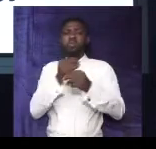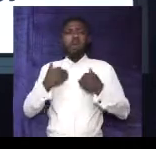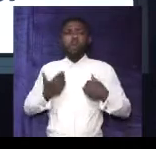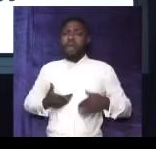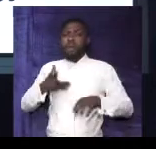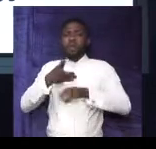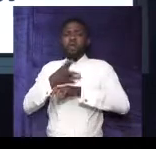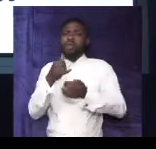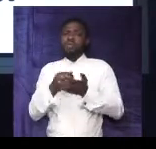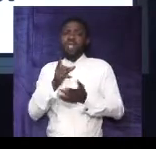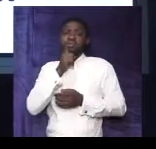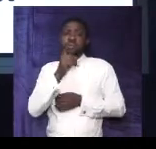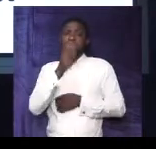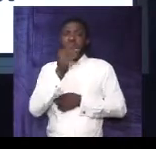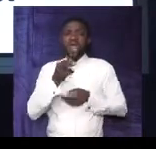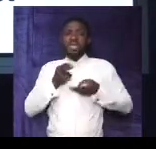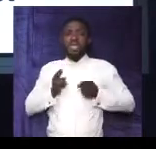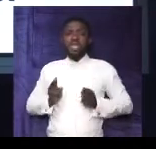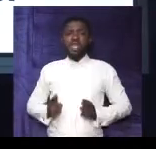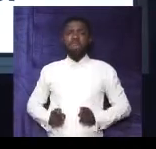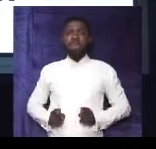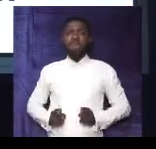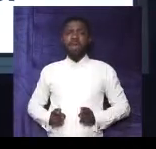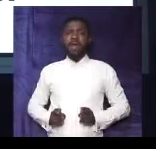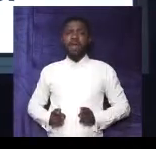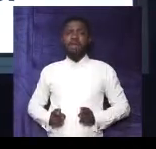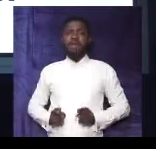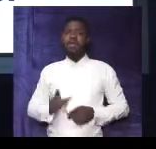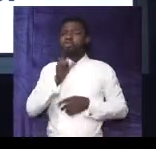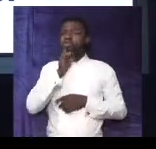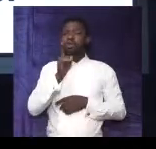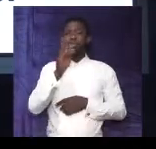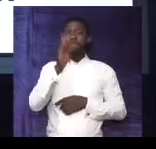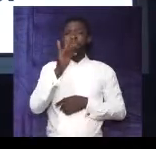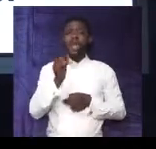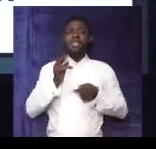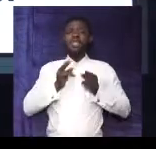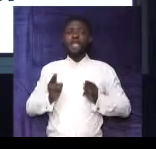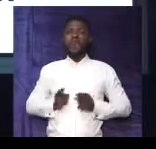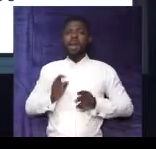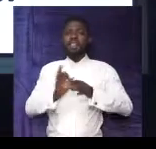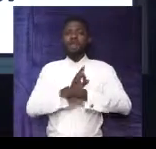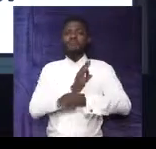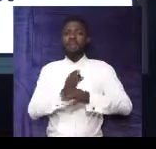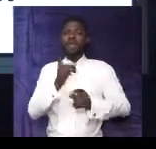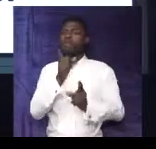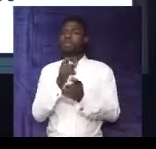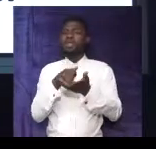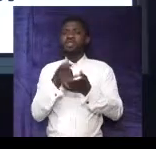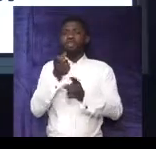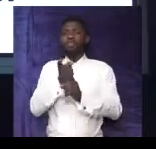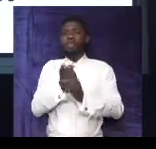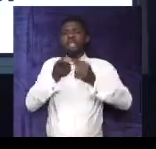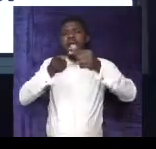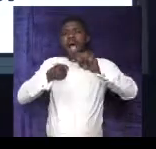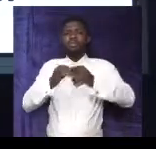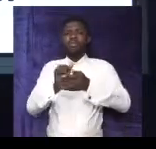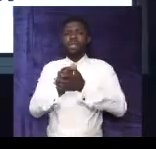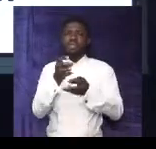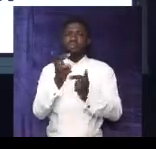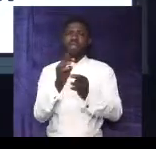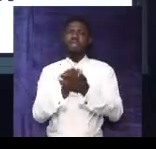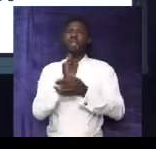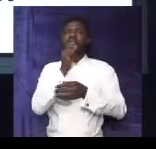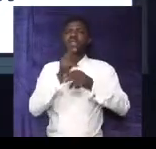happened. Nobody caused it. It's not by human. It's not by human factor. It just